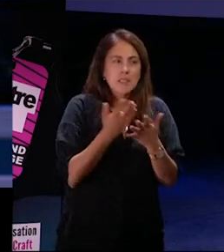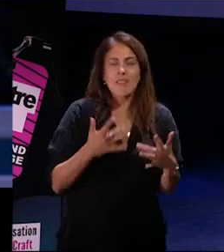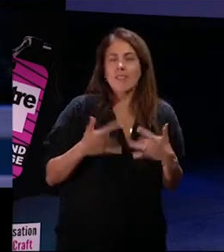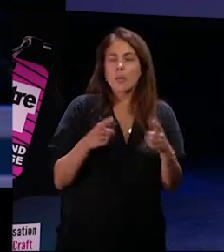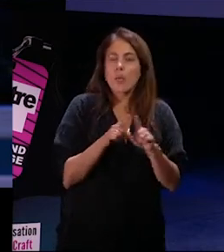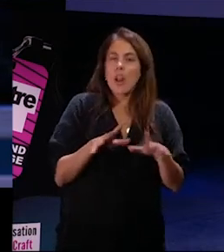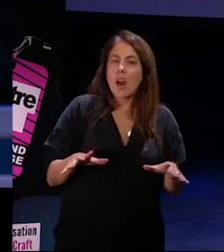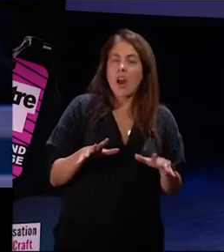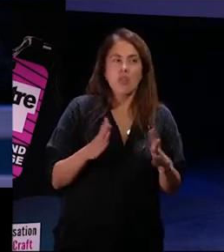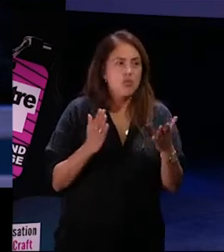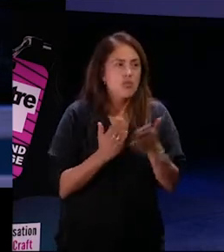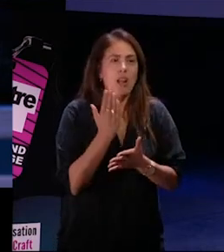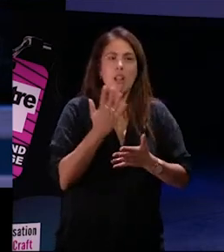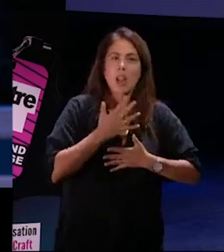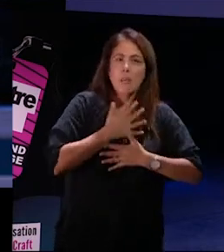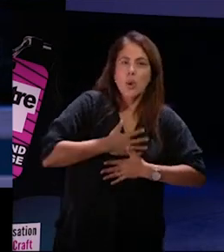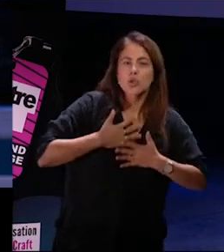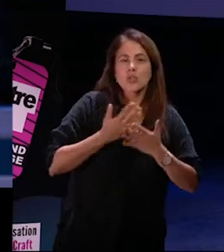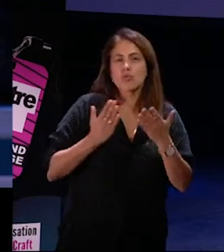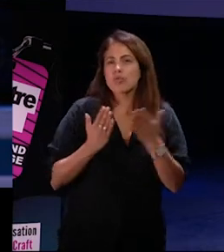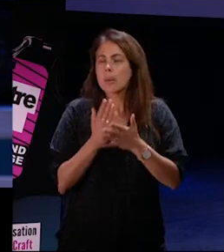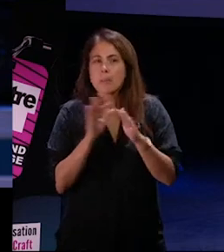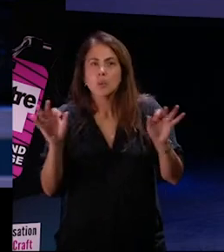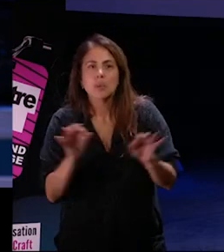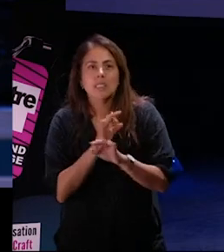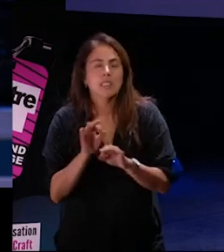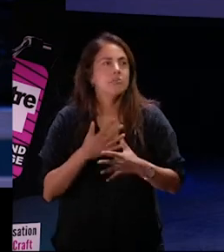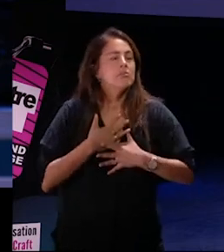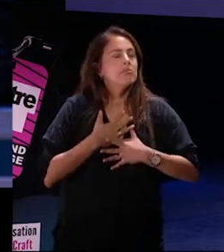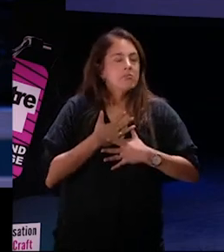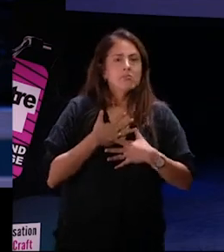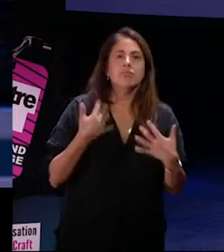feels like with real people and real emotions and the music, and to be able to